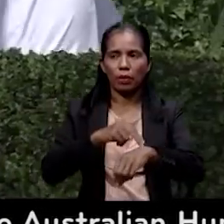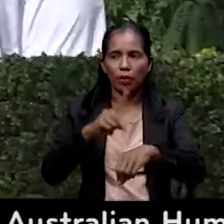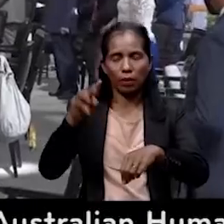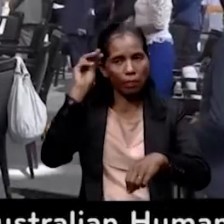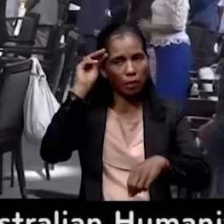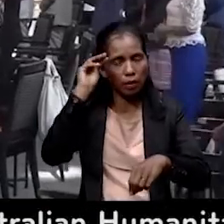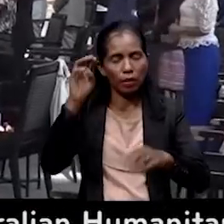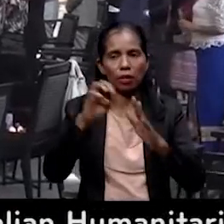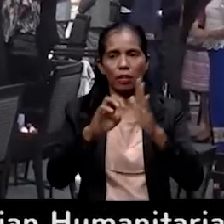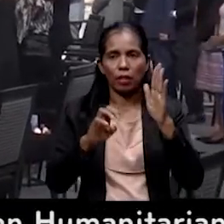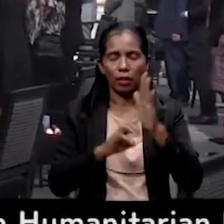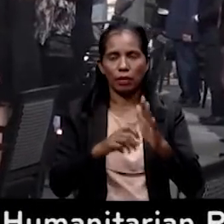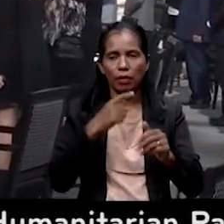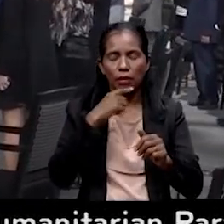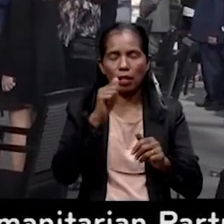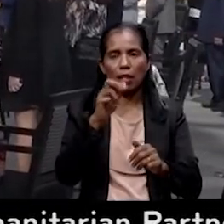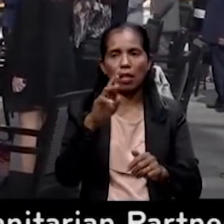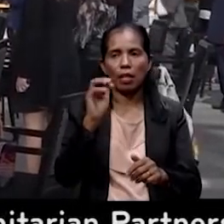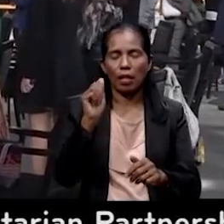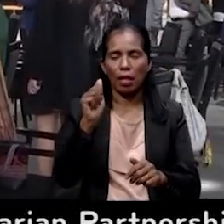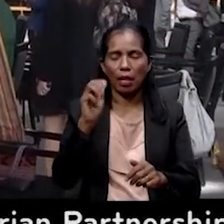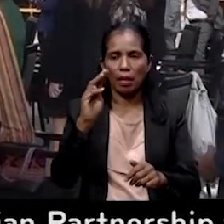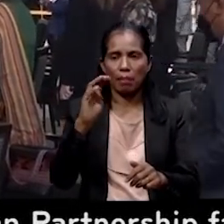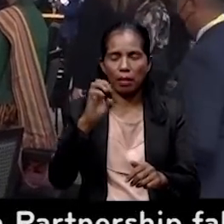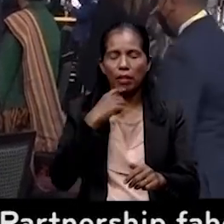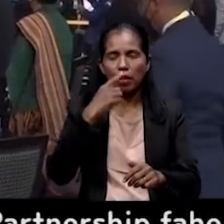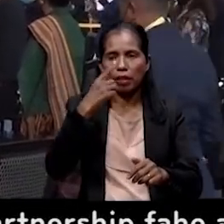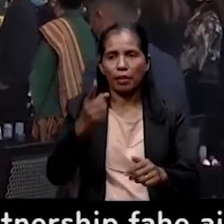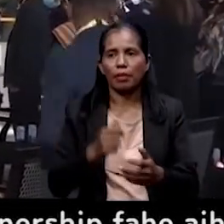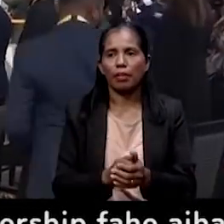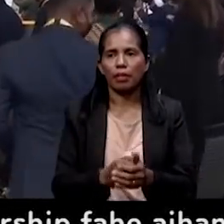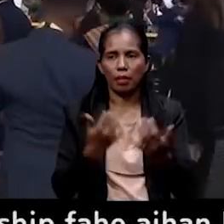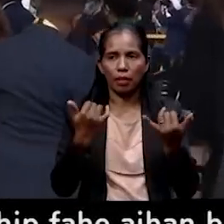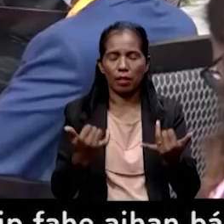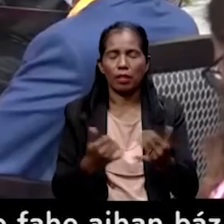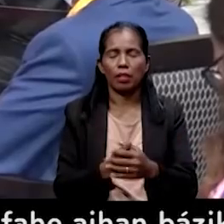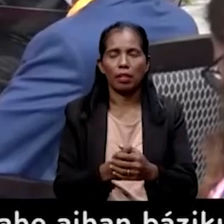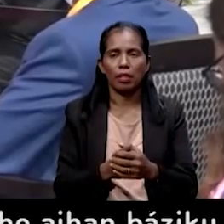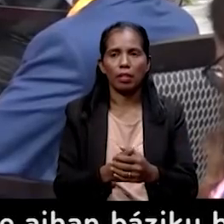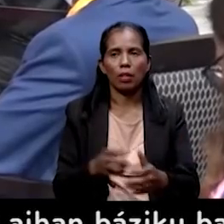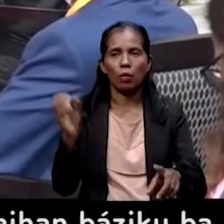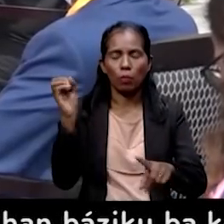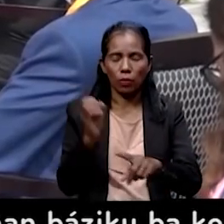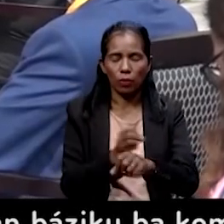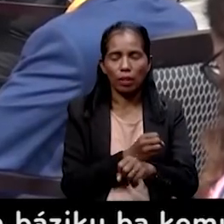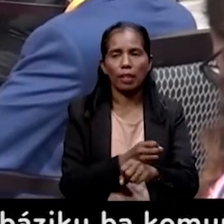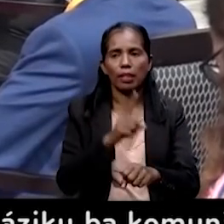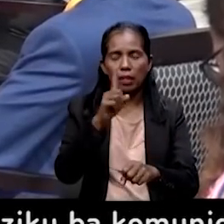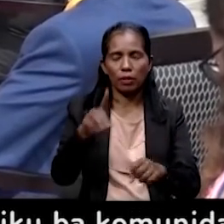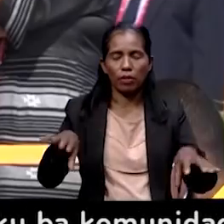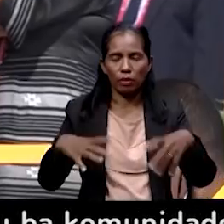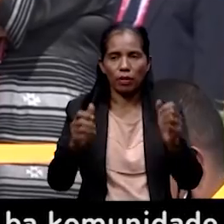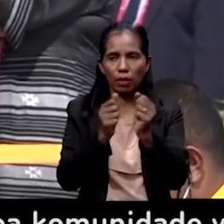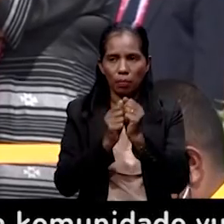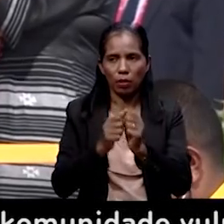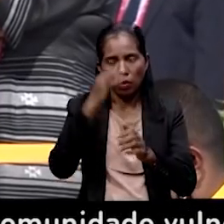ma estado United Emirates Arab Ahmad bin Ali Sayed Hateten evento Expo Dubai ne oportunidade ida atu servisu amutuk